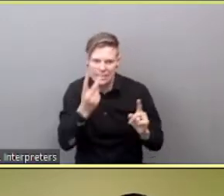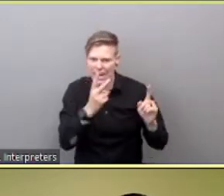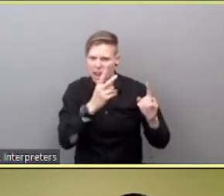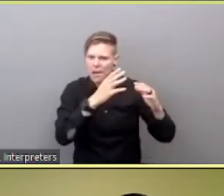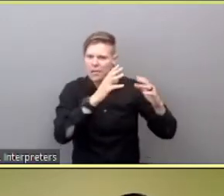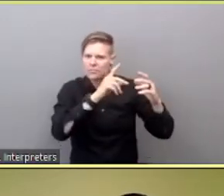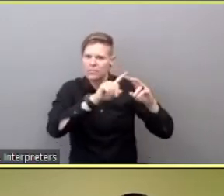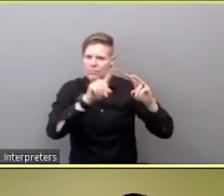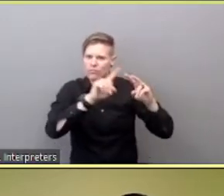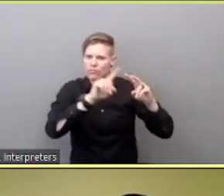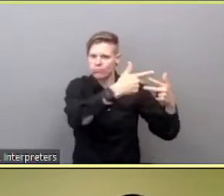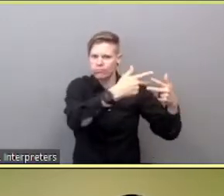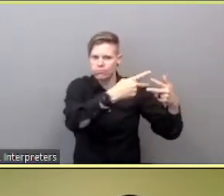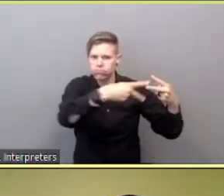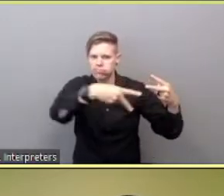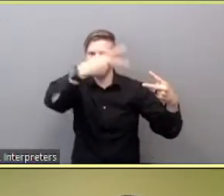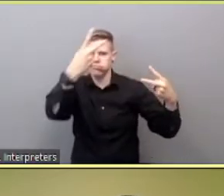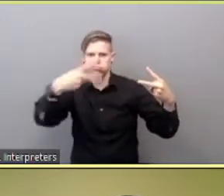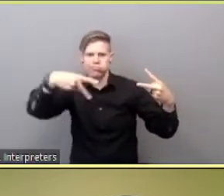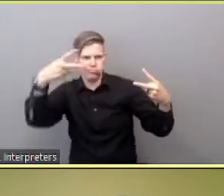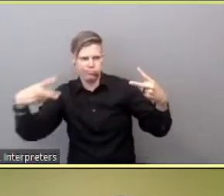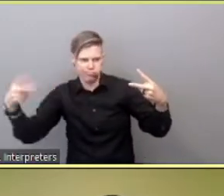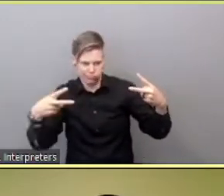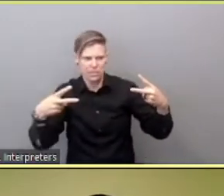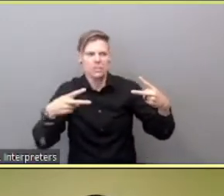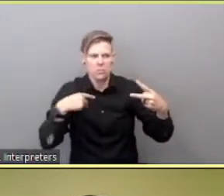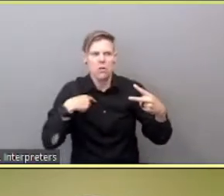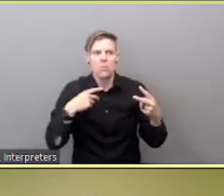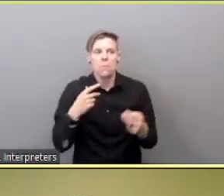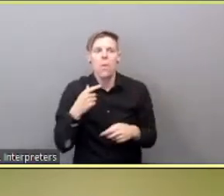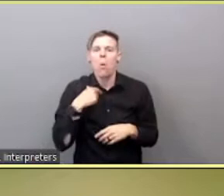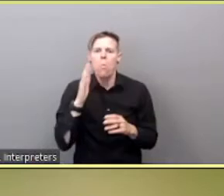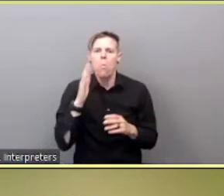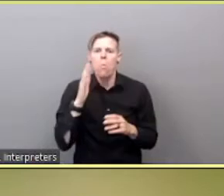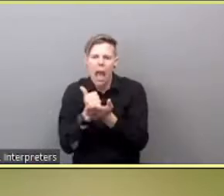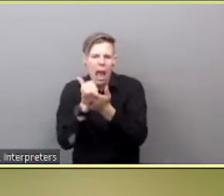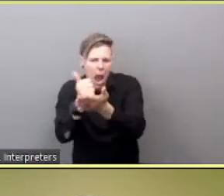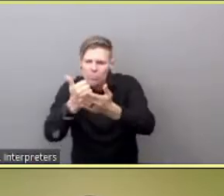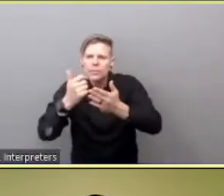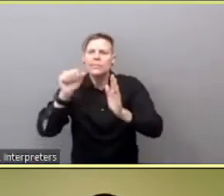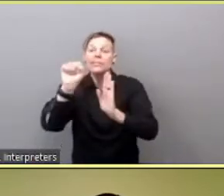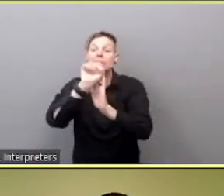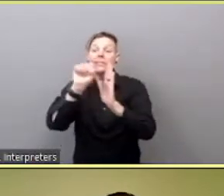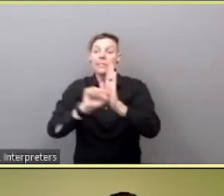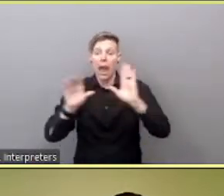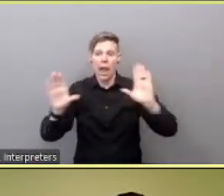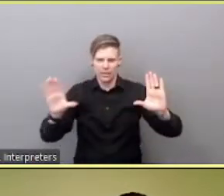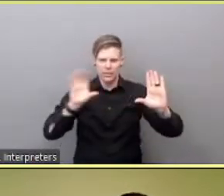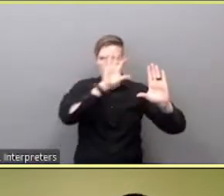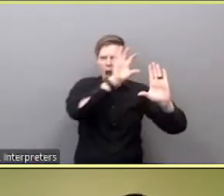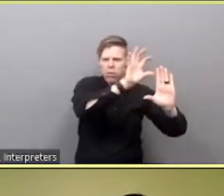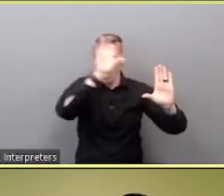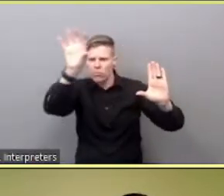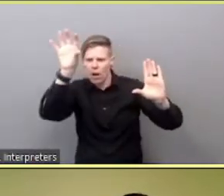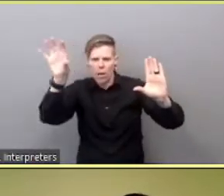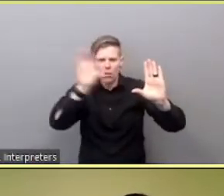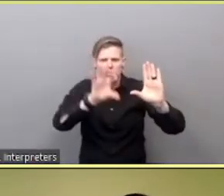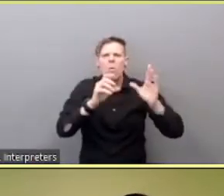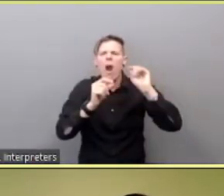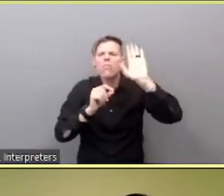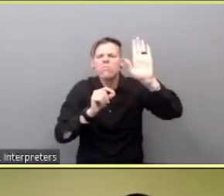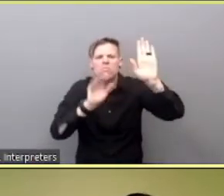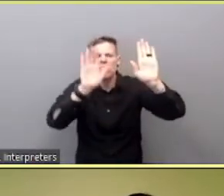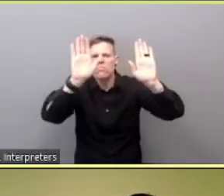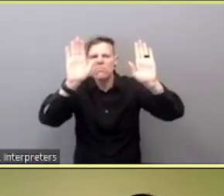these rates by county. I think what's important to underscore here is that there is, to be sure, a correlation